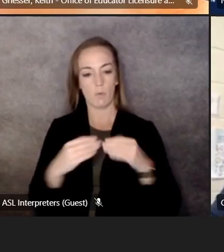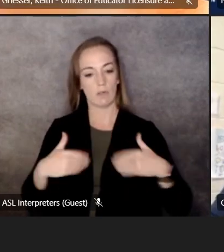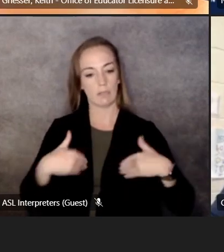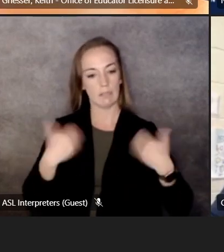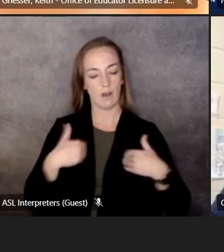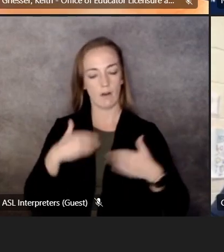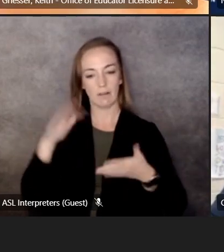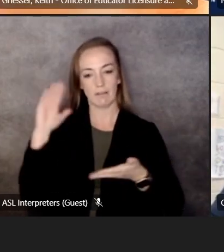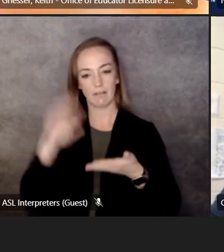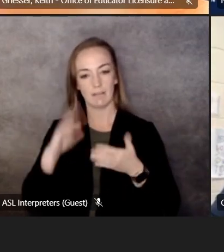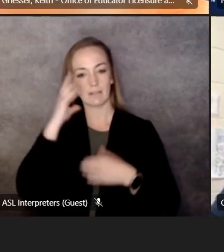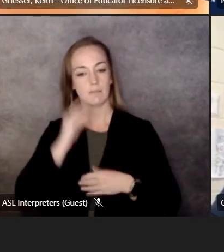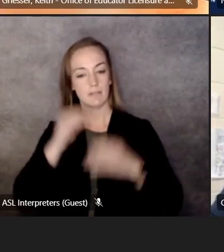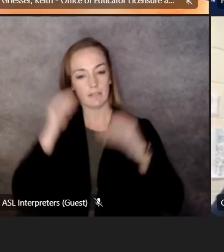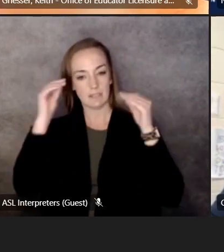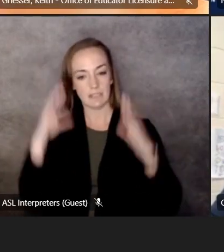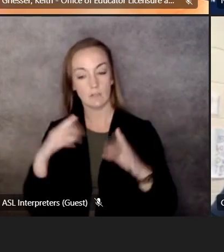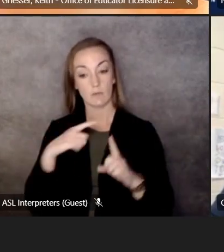on